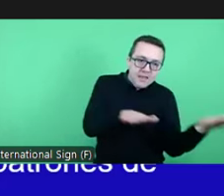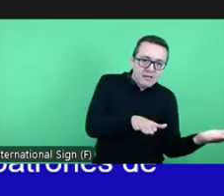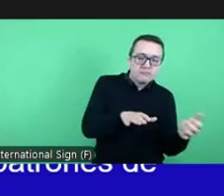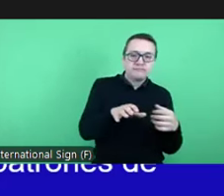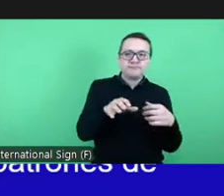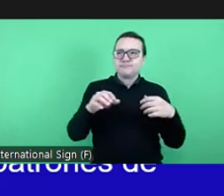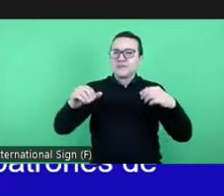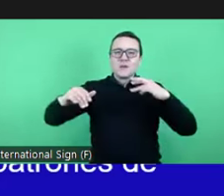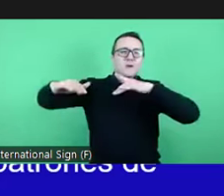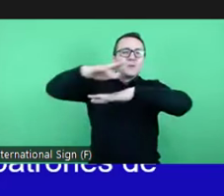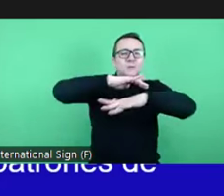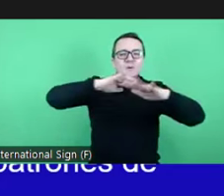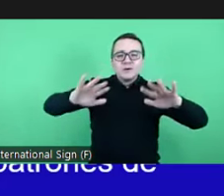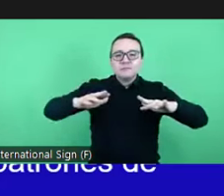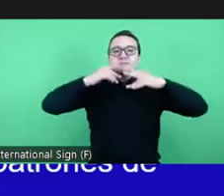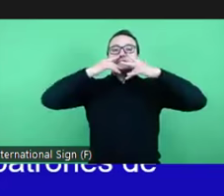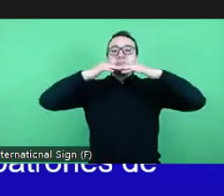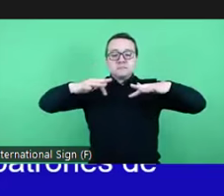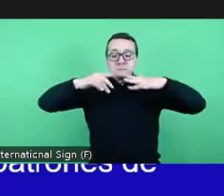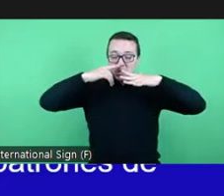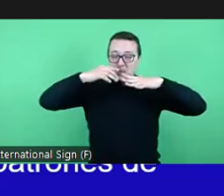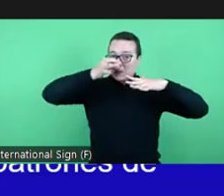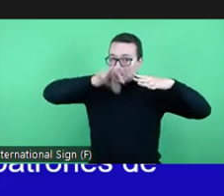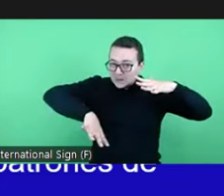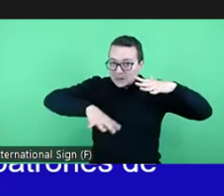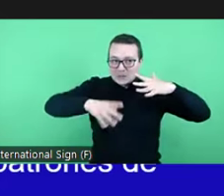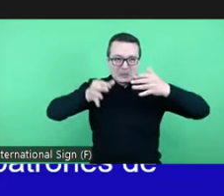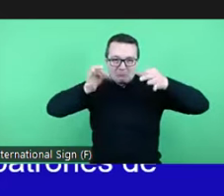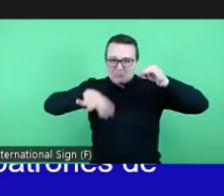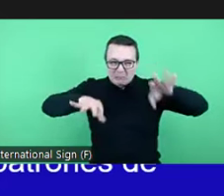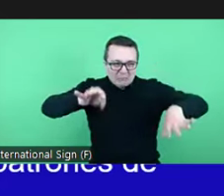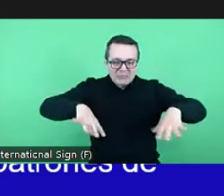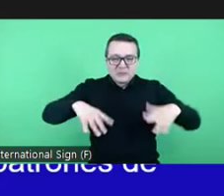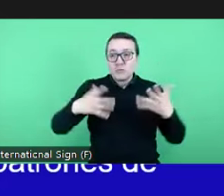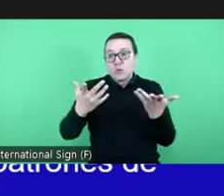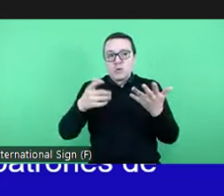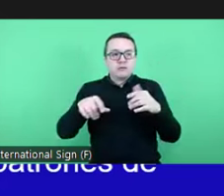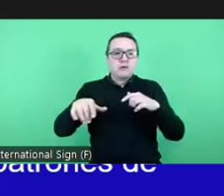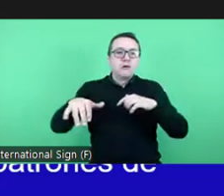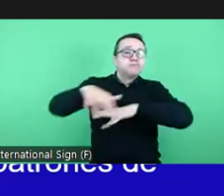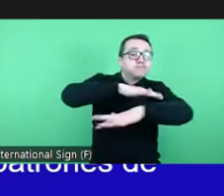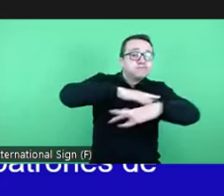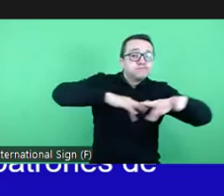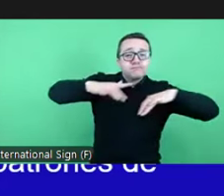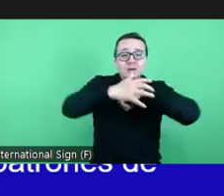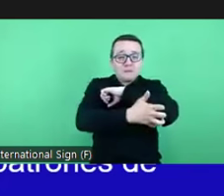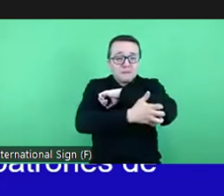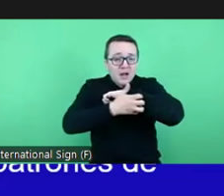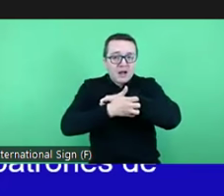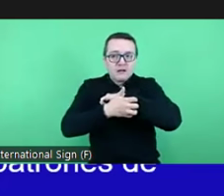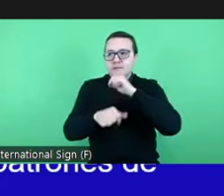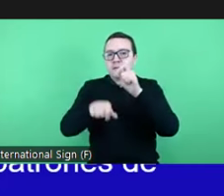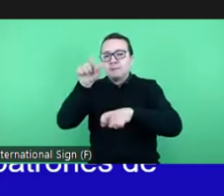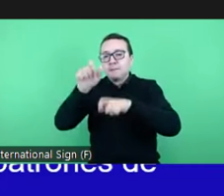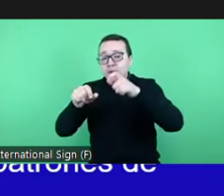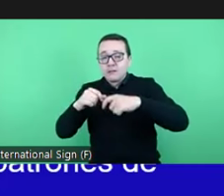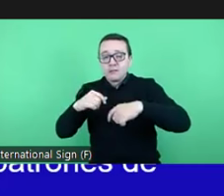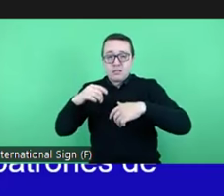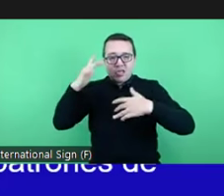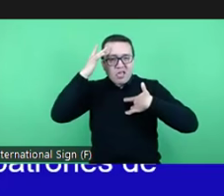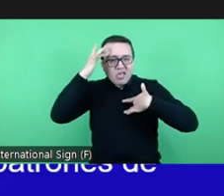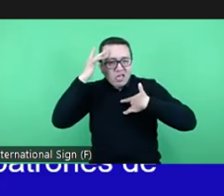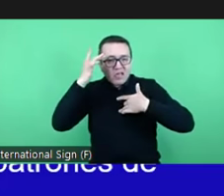contamination, enfermidades poverty, respiratórias. Então, isso são coisas que nos deixam respiratory bastante